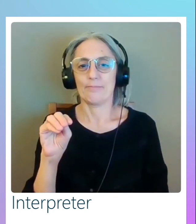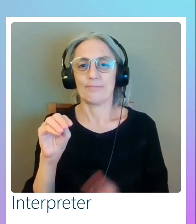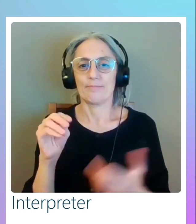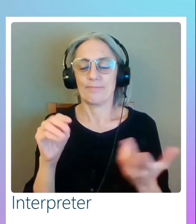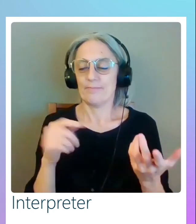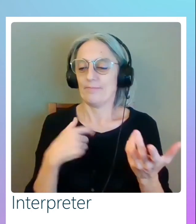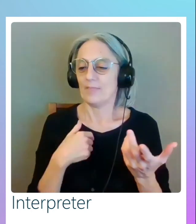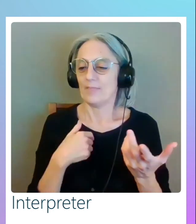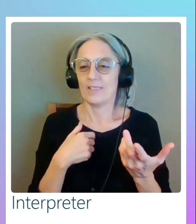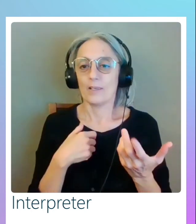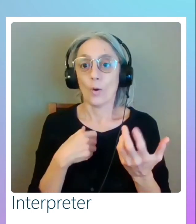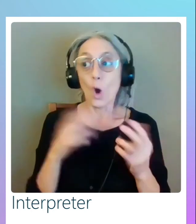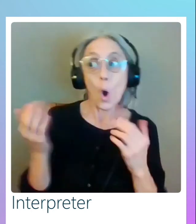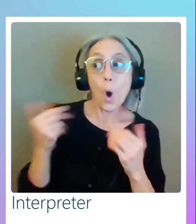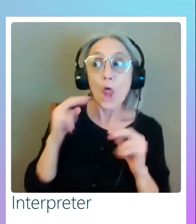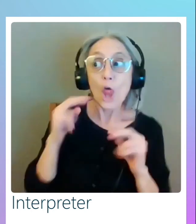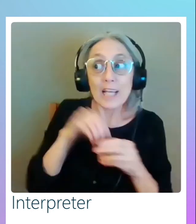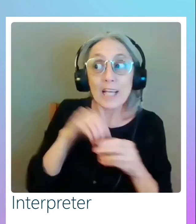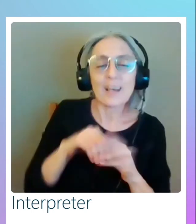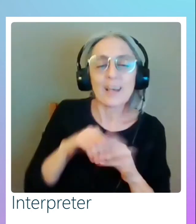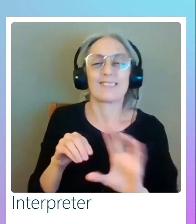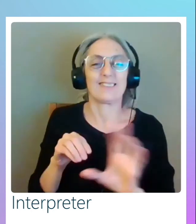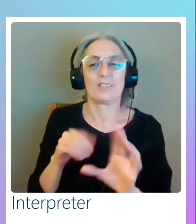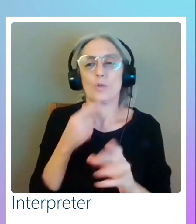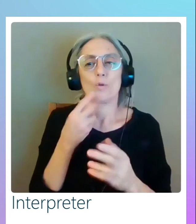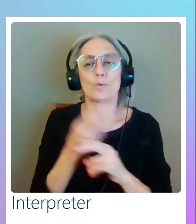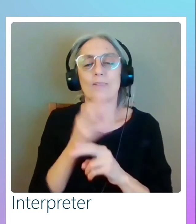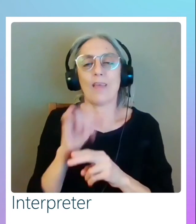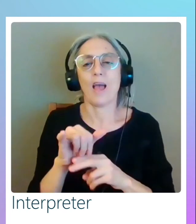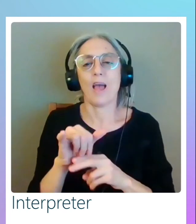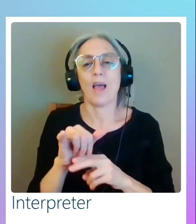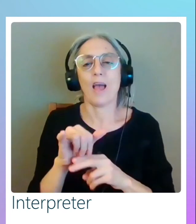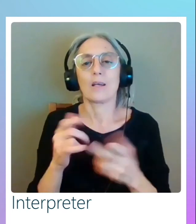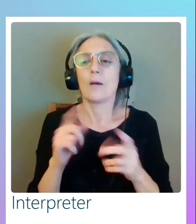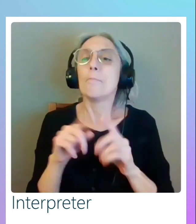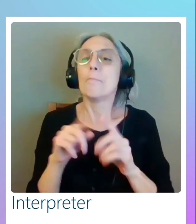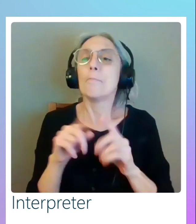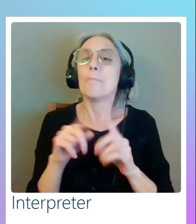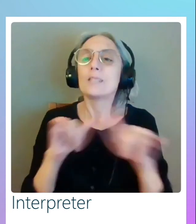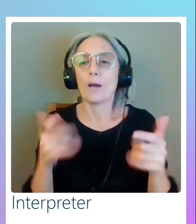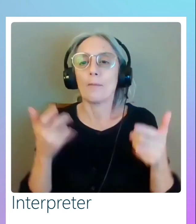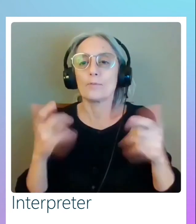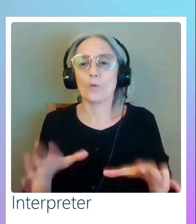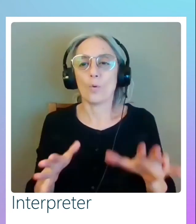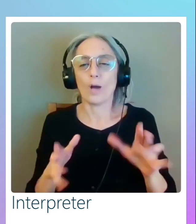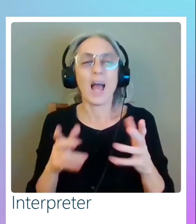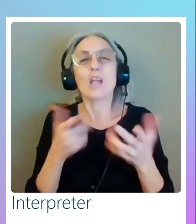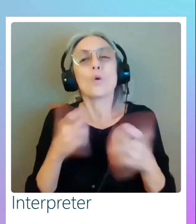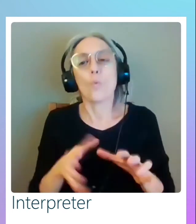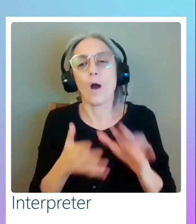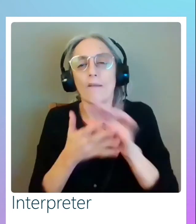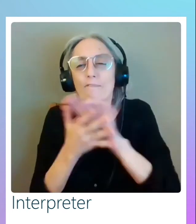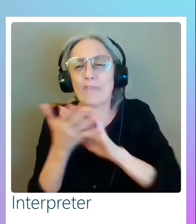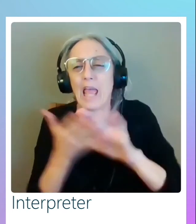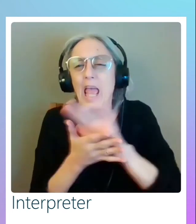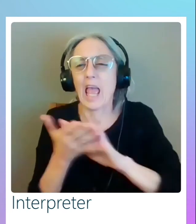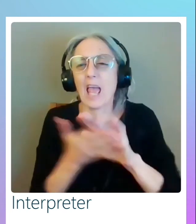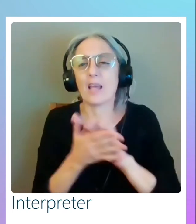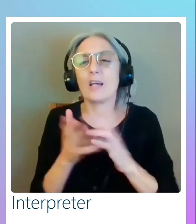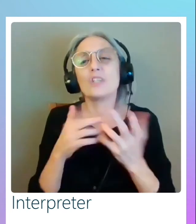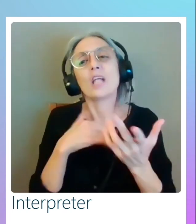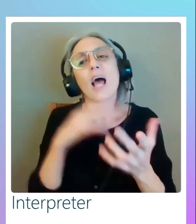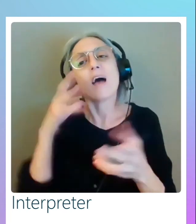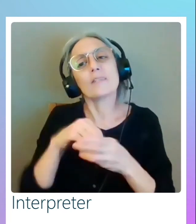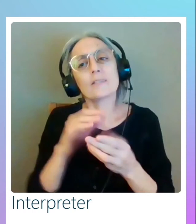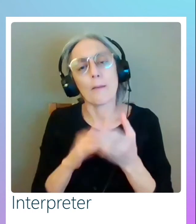don't want to have, it shouldn't be so vague that we have no idea what we're opening the email to, like